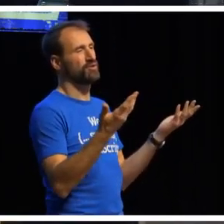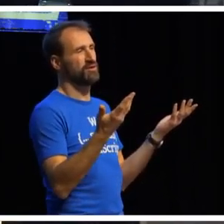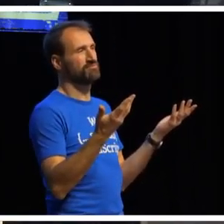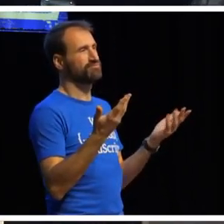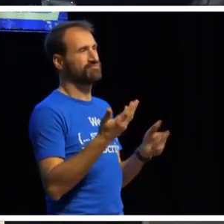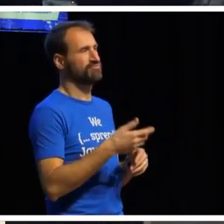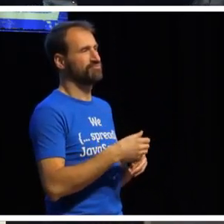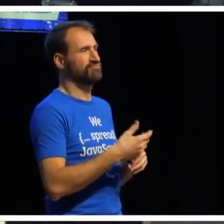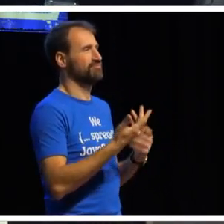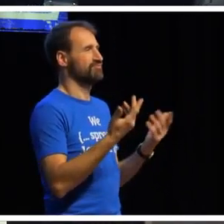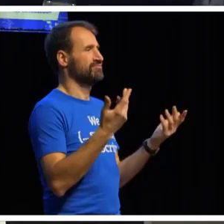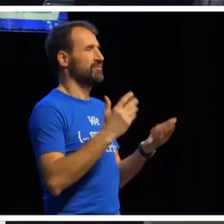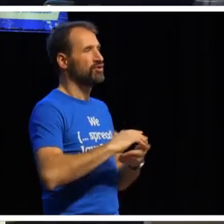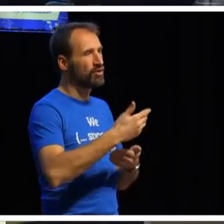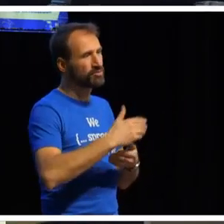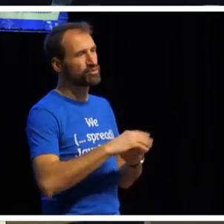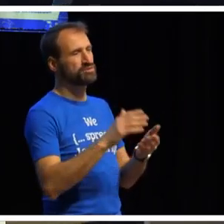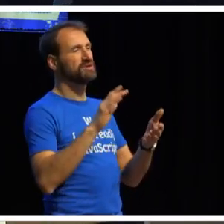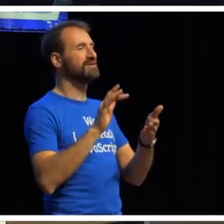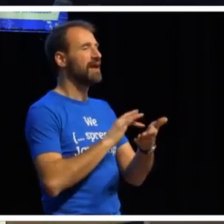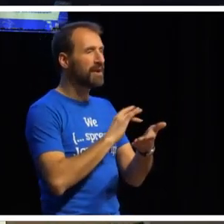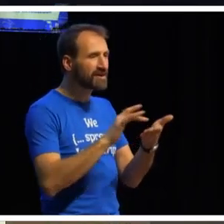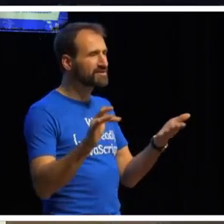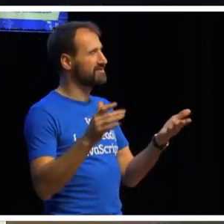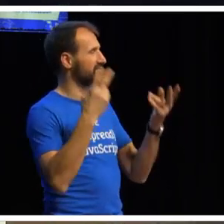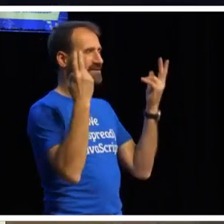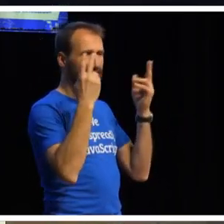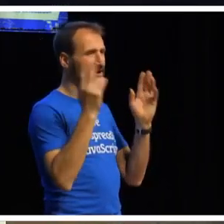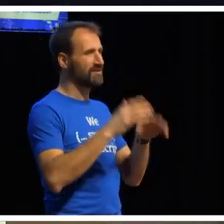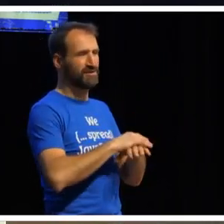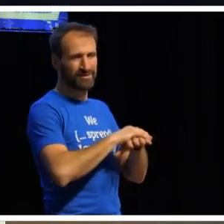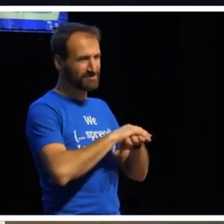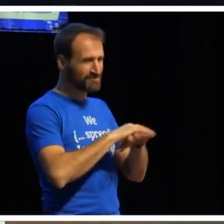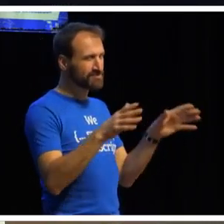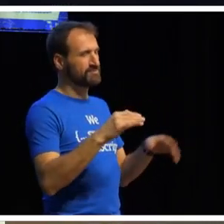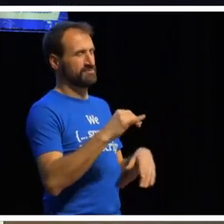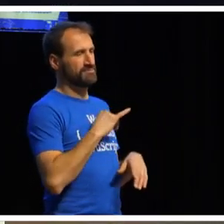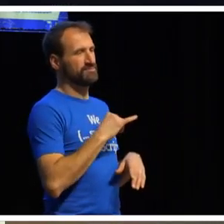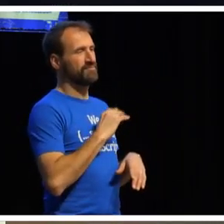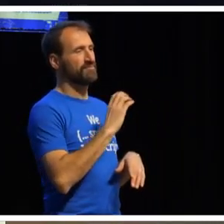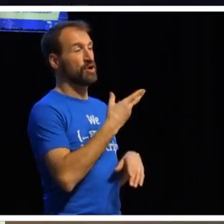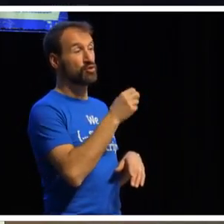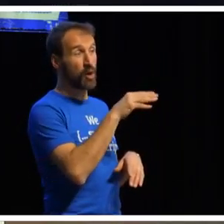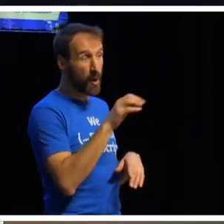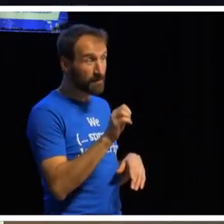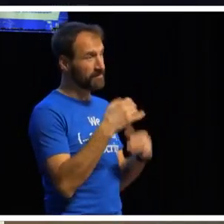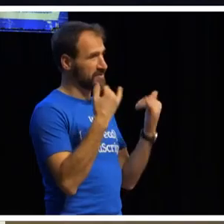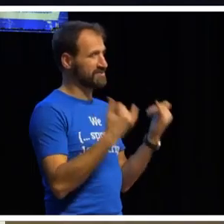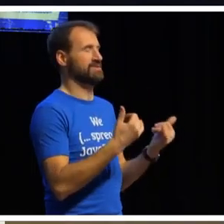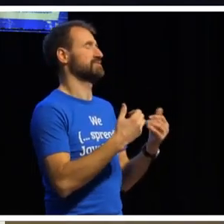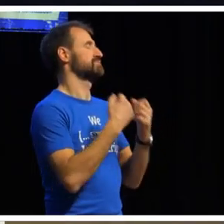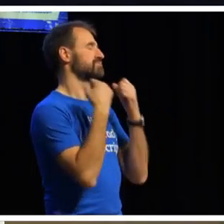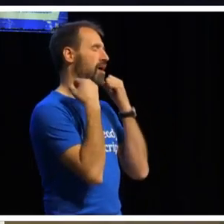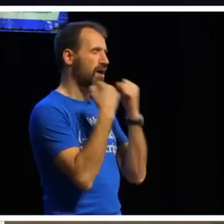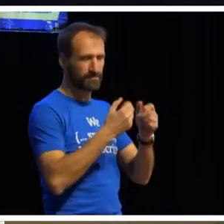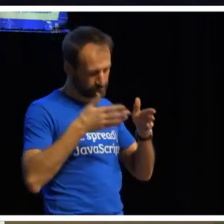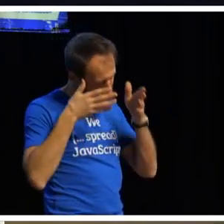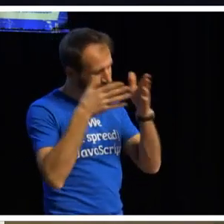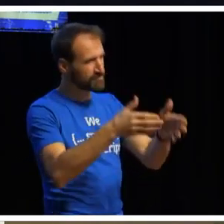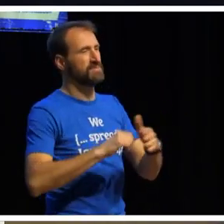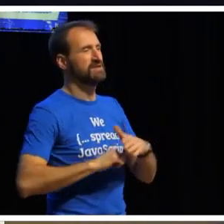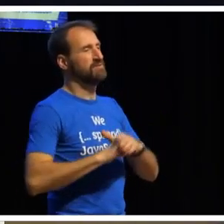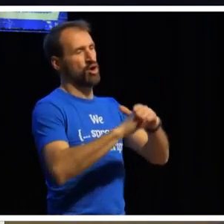laptops, phones, tablets. And the really nice thing is that Chrome is now pushing forward with support to